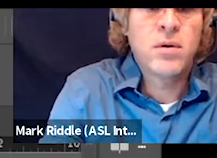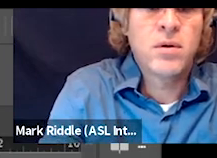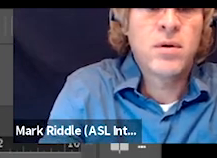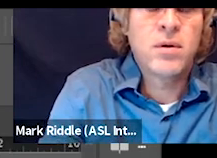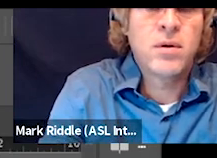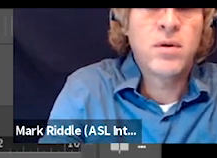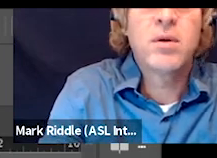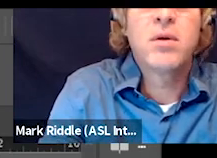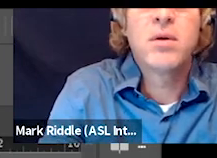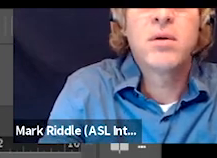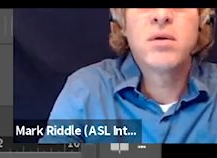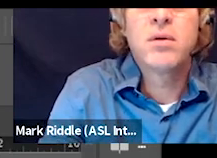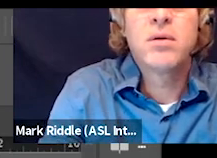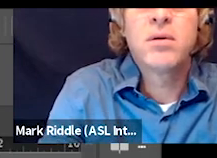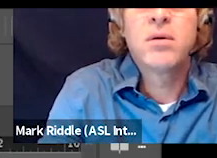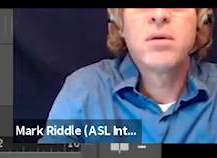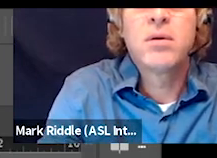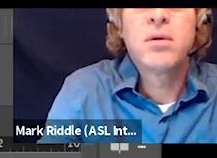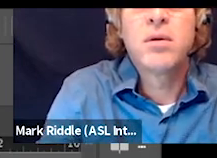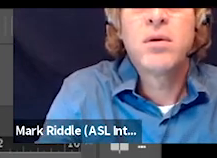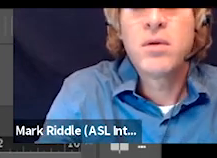Oh, here's a fun one.